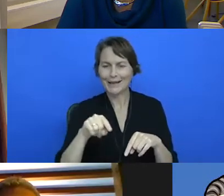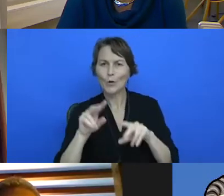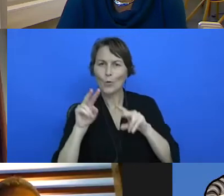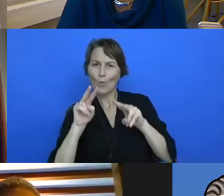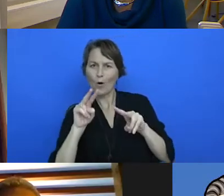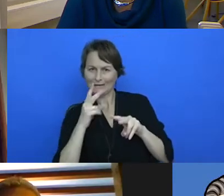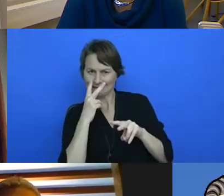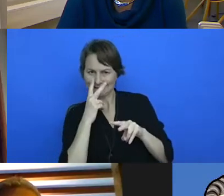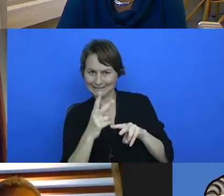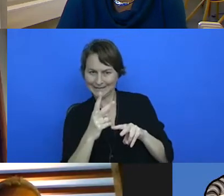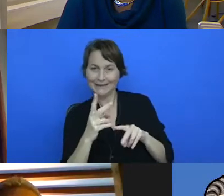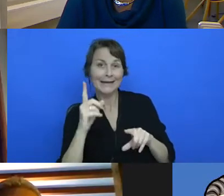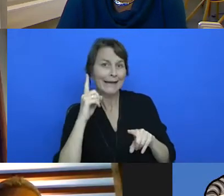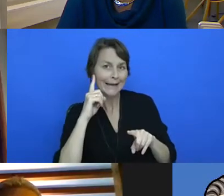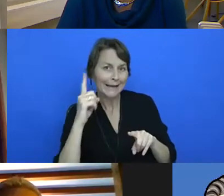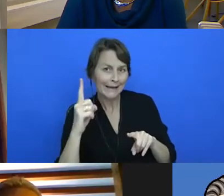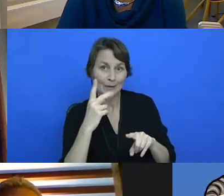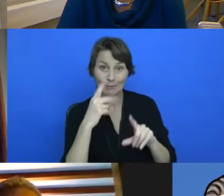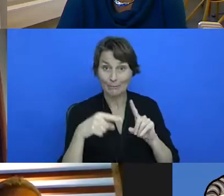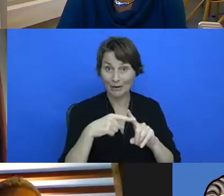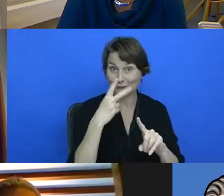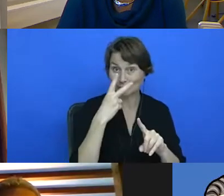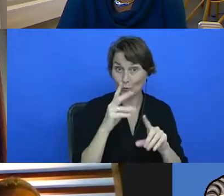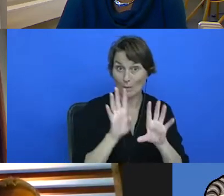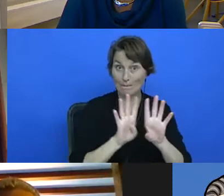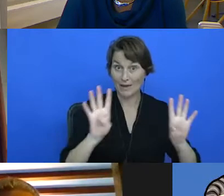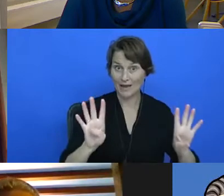panelists, but cannot see each other or speak themselves.